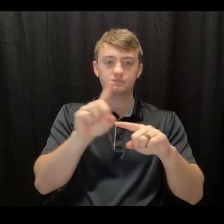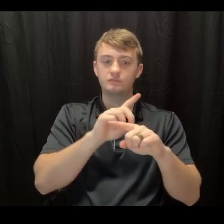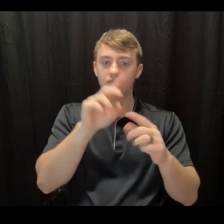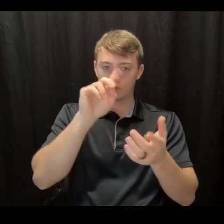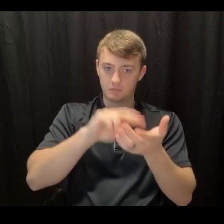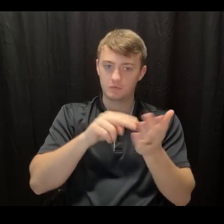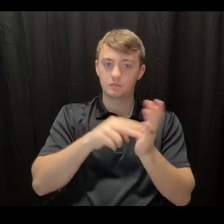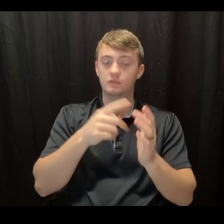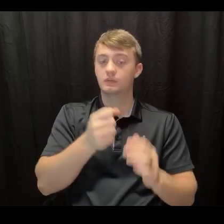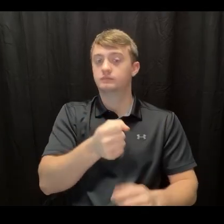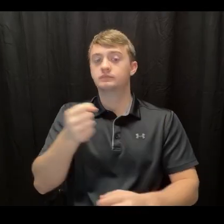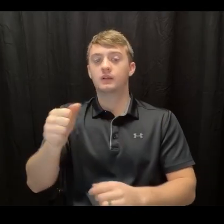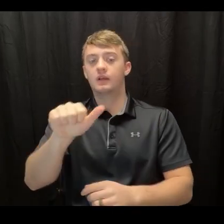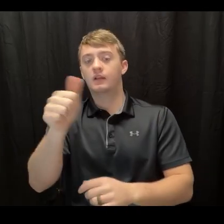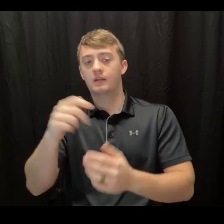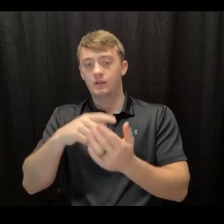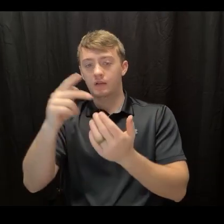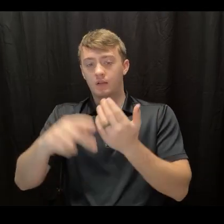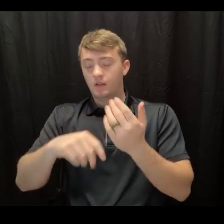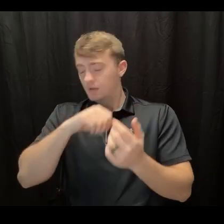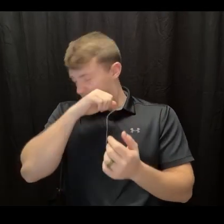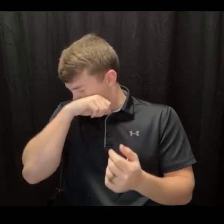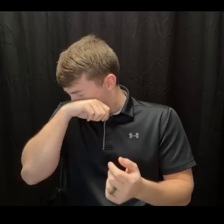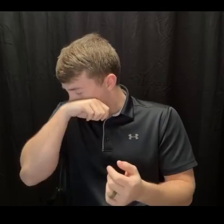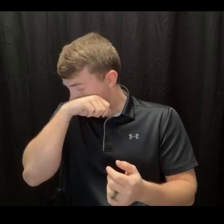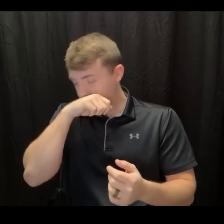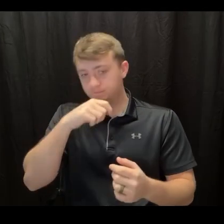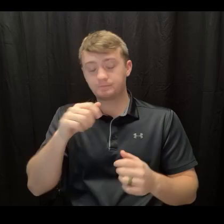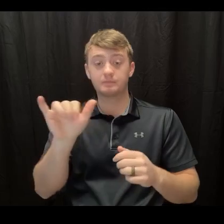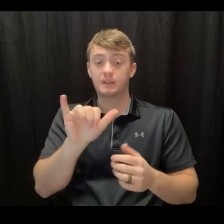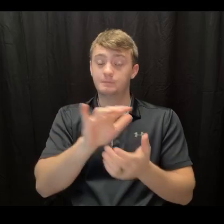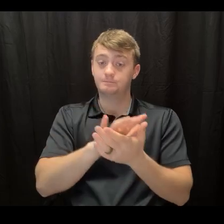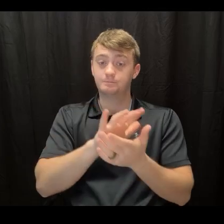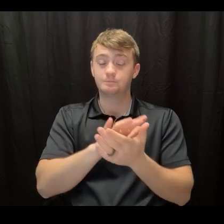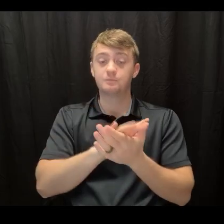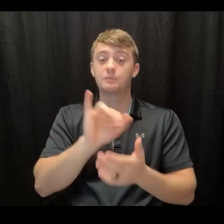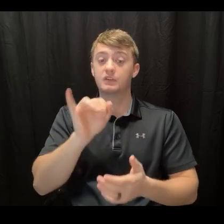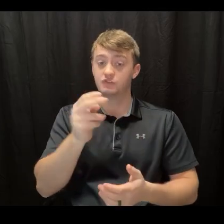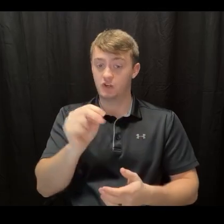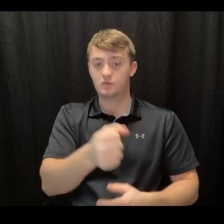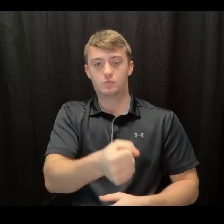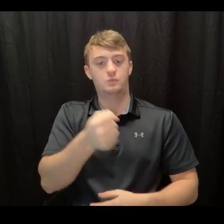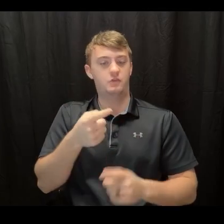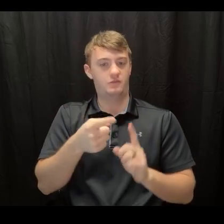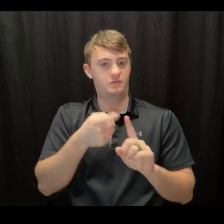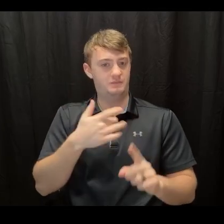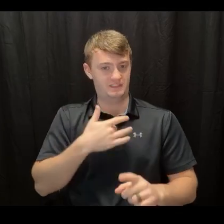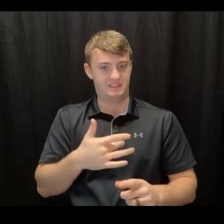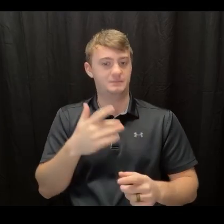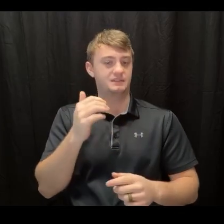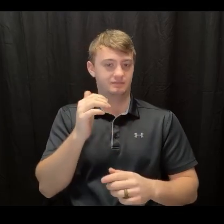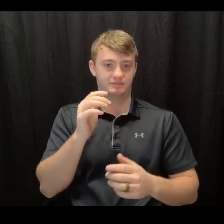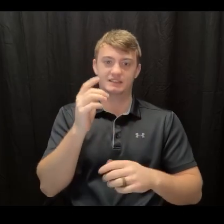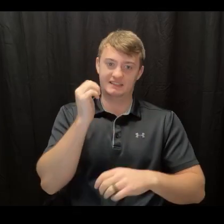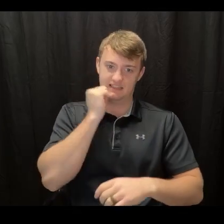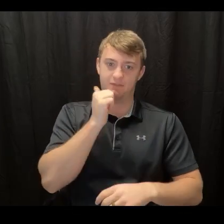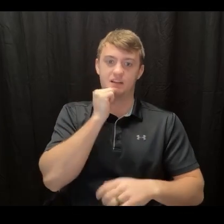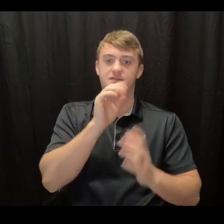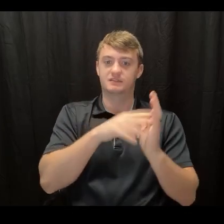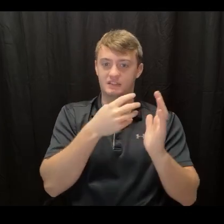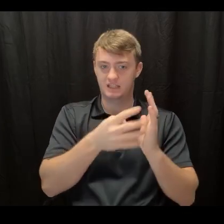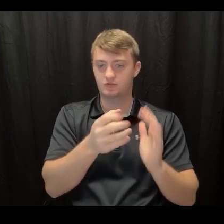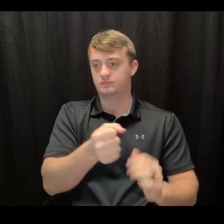for disciplinary purposes to another program or setting within the same school. John was removed from his typical daily schedule and setting from the